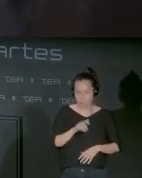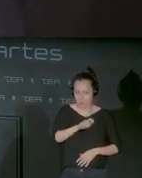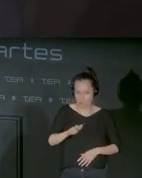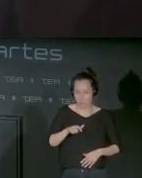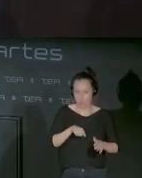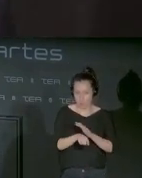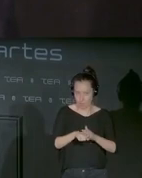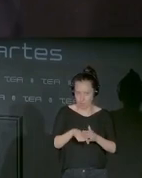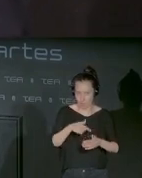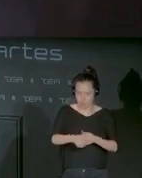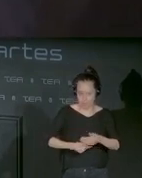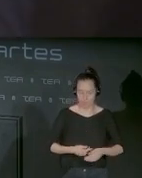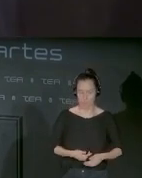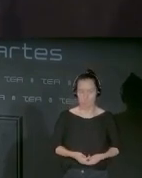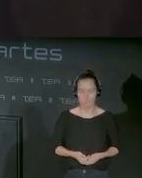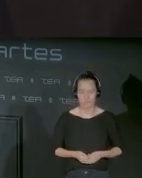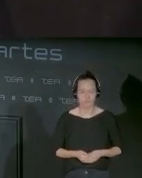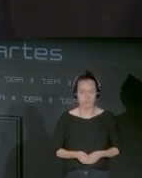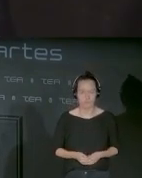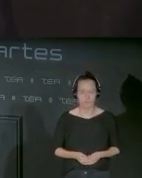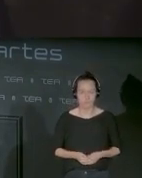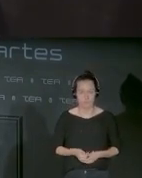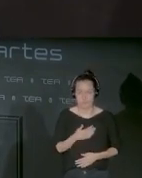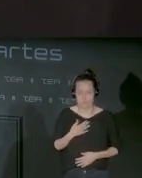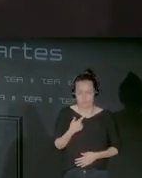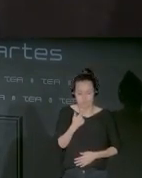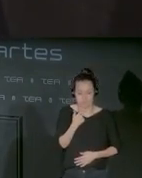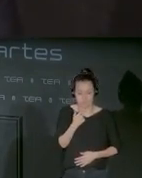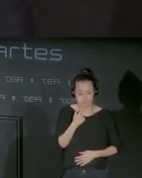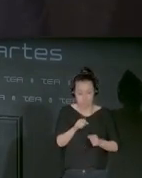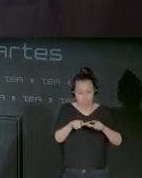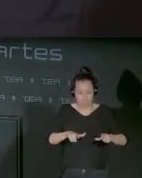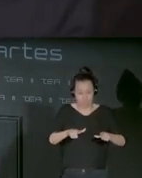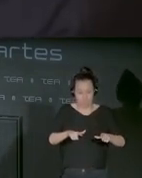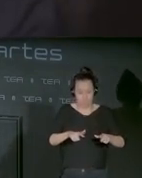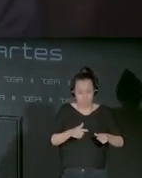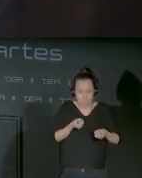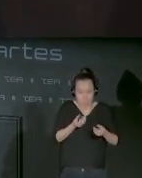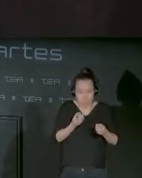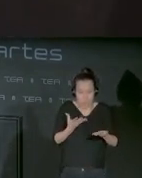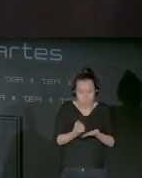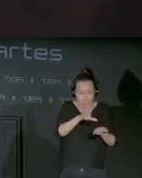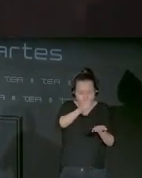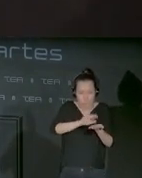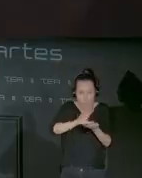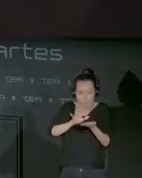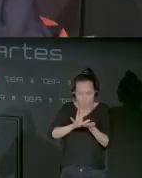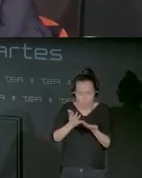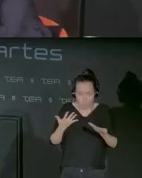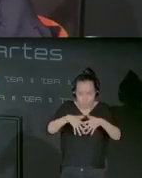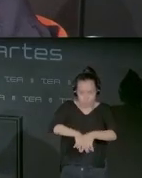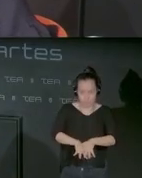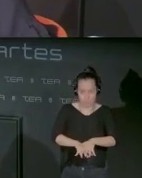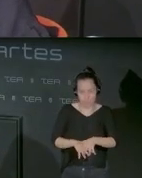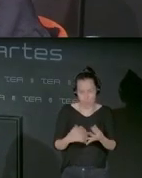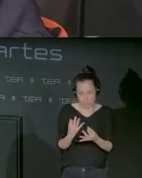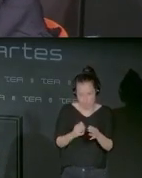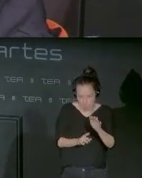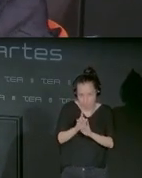place will help a lot. Apart from that, it's true that we have to move on other things. Yeah, and they don't like to read.